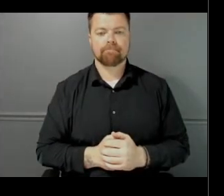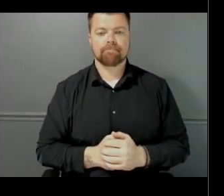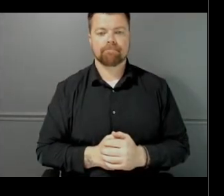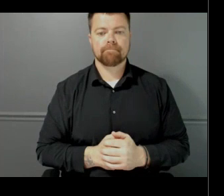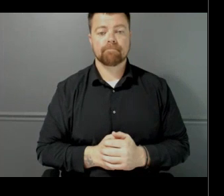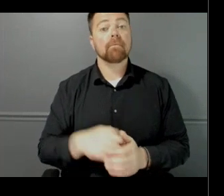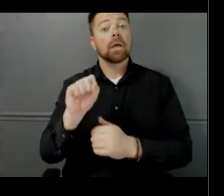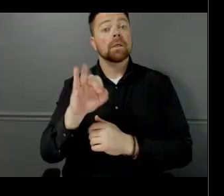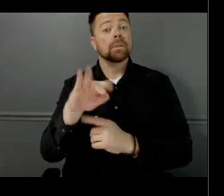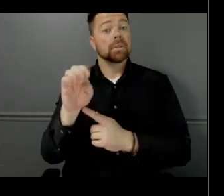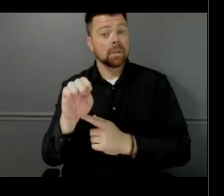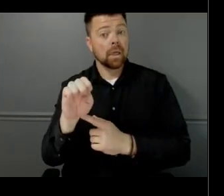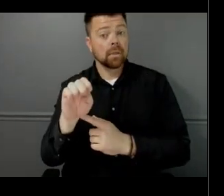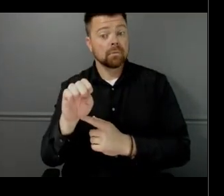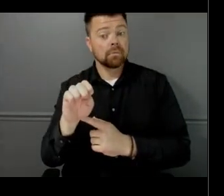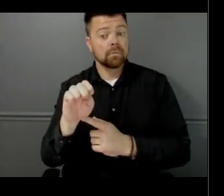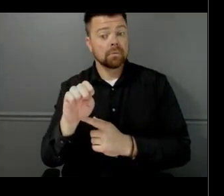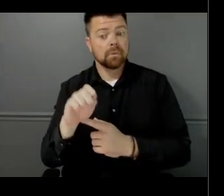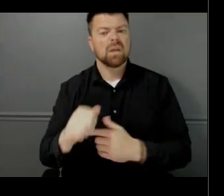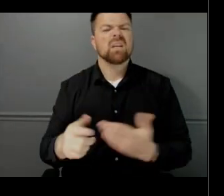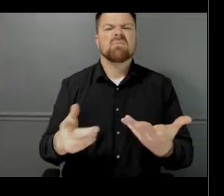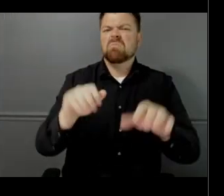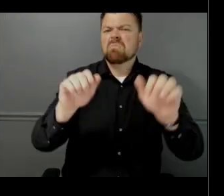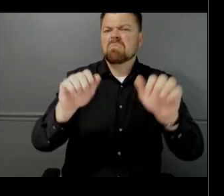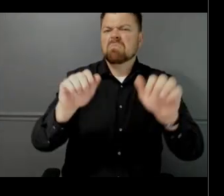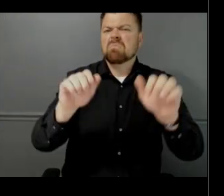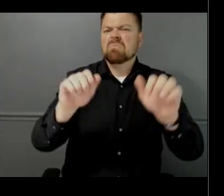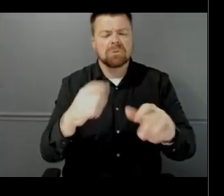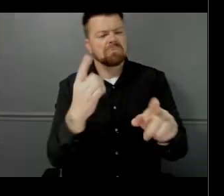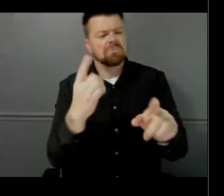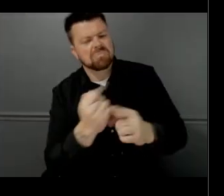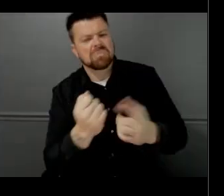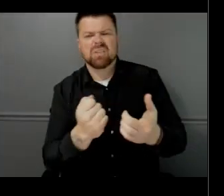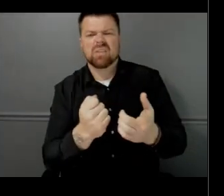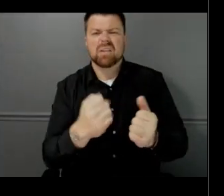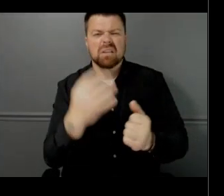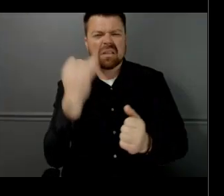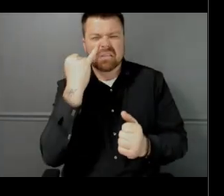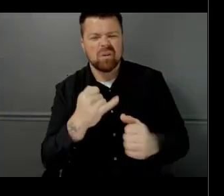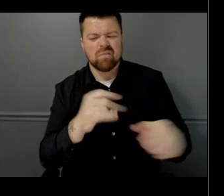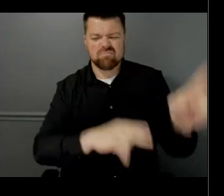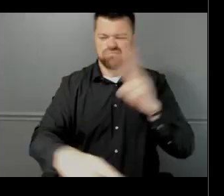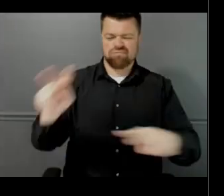Site impracticality due to unusual site characteristics.